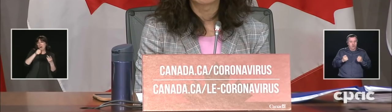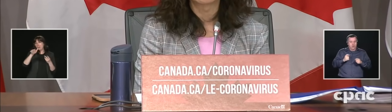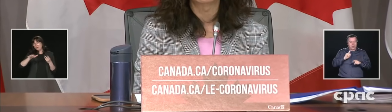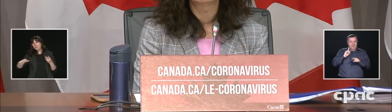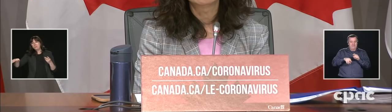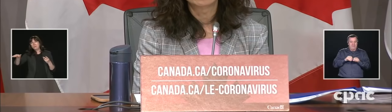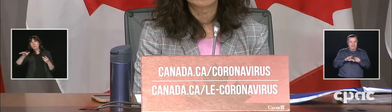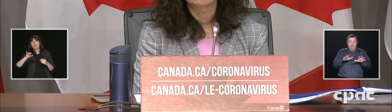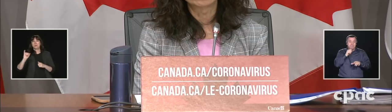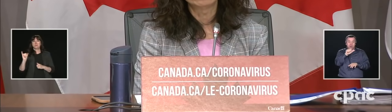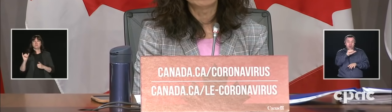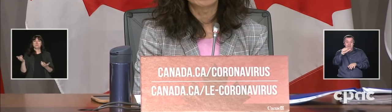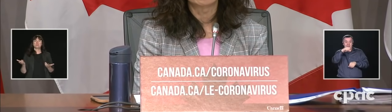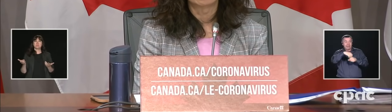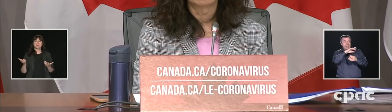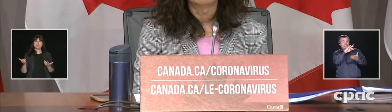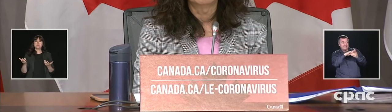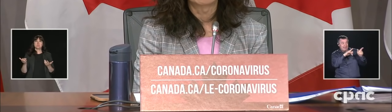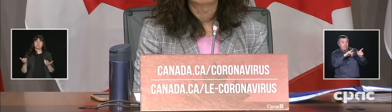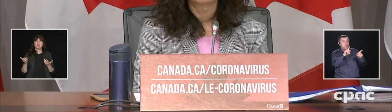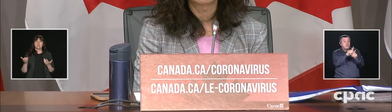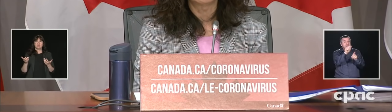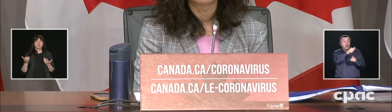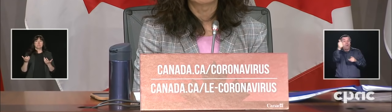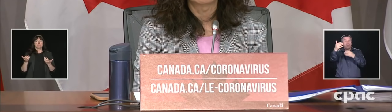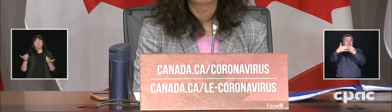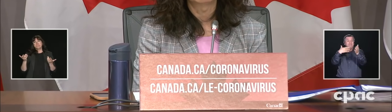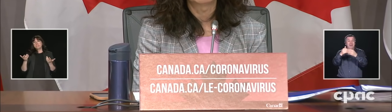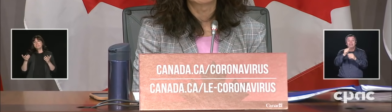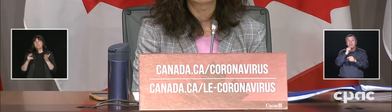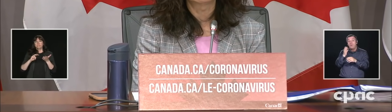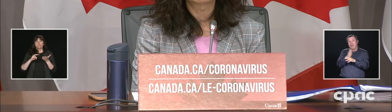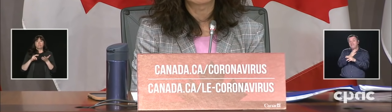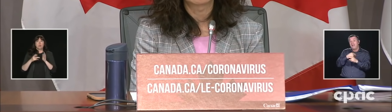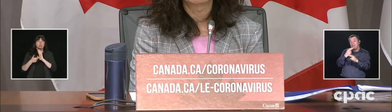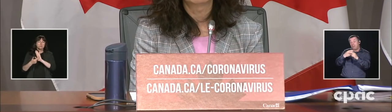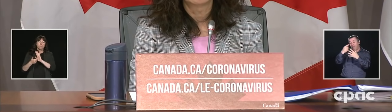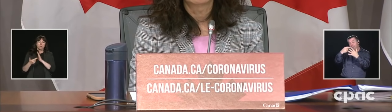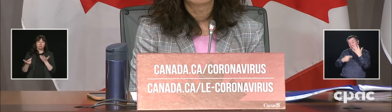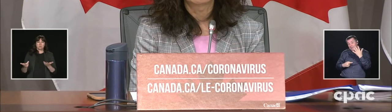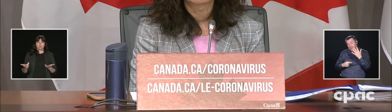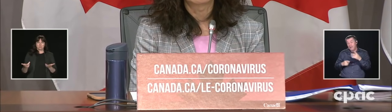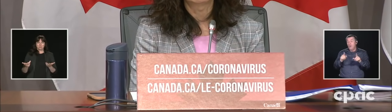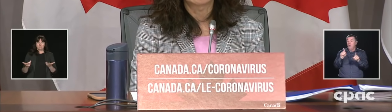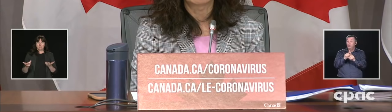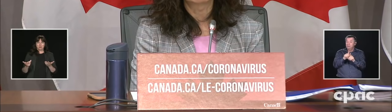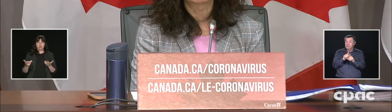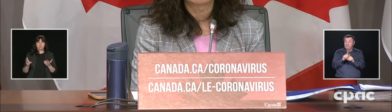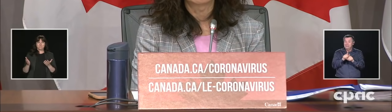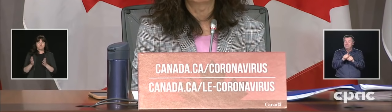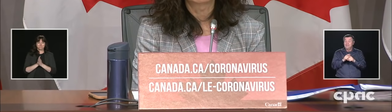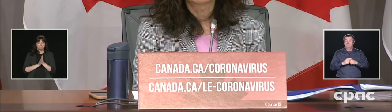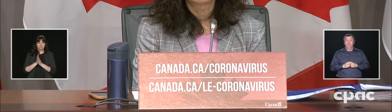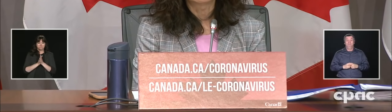that slide, including the persons who